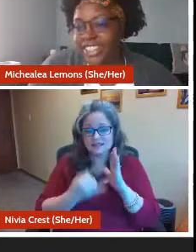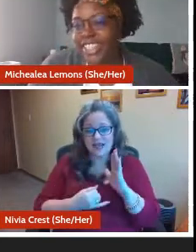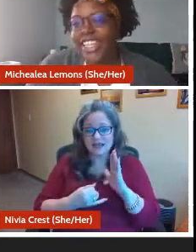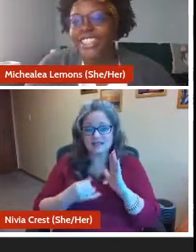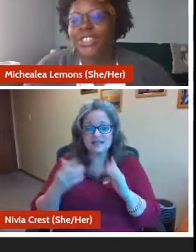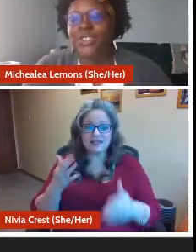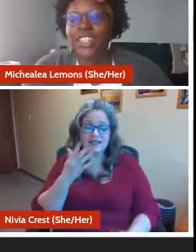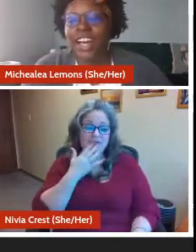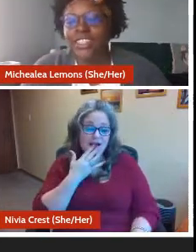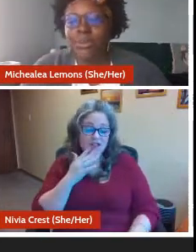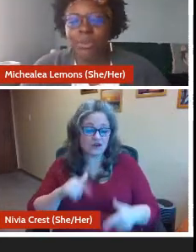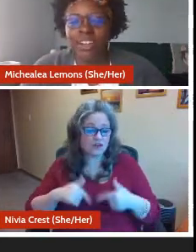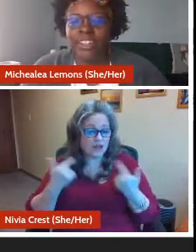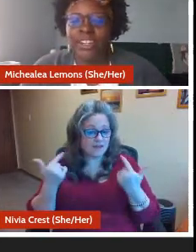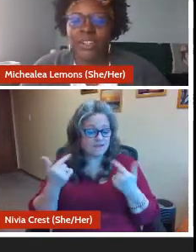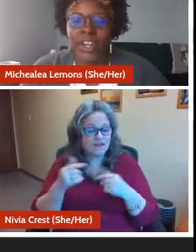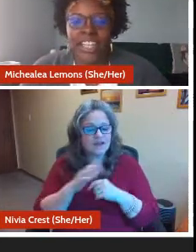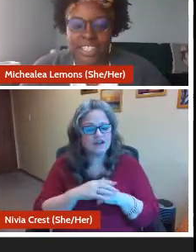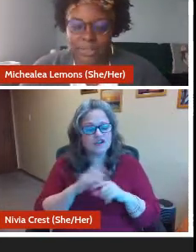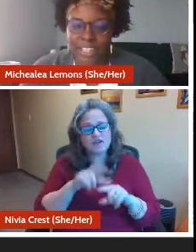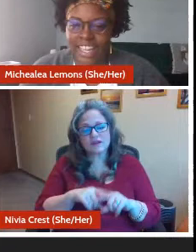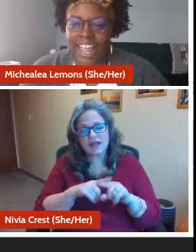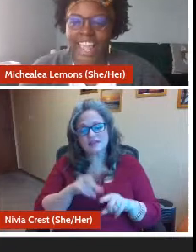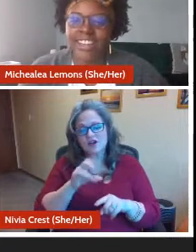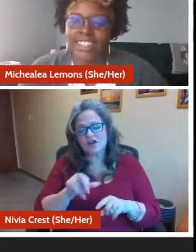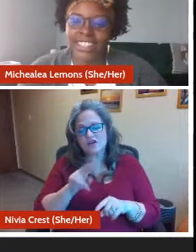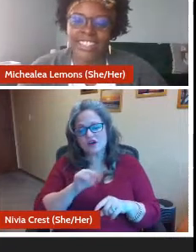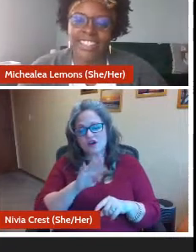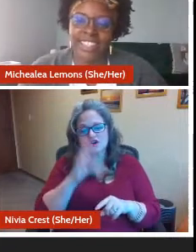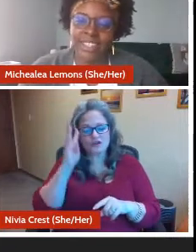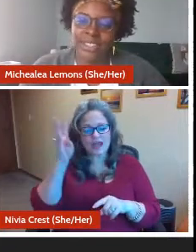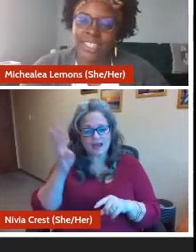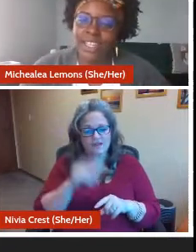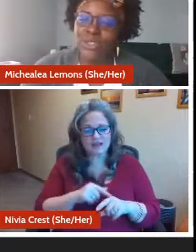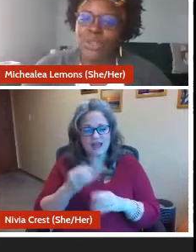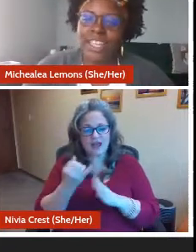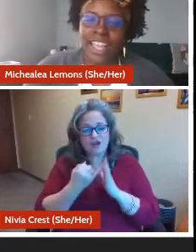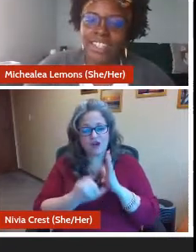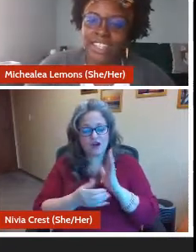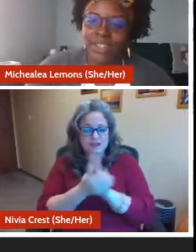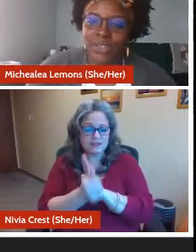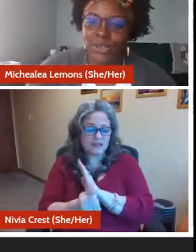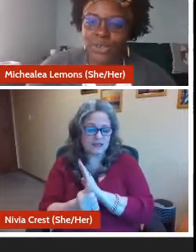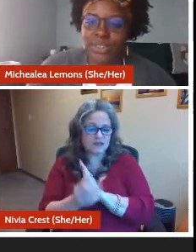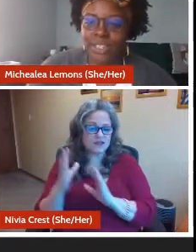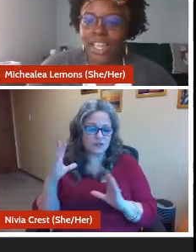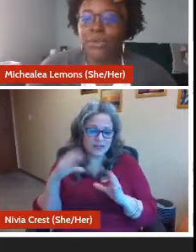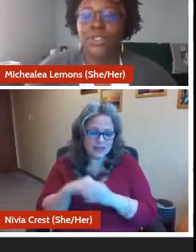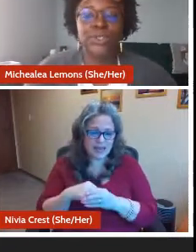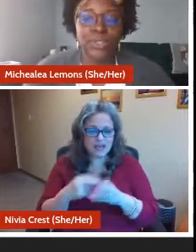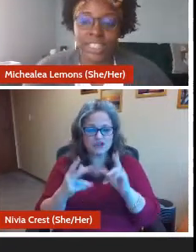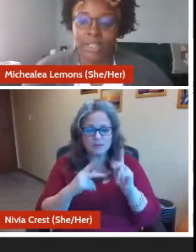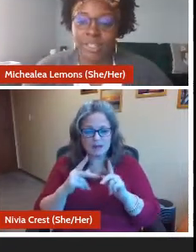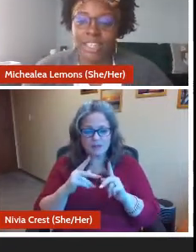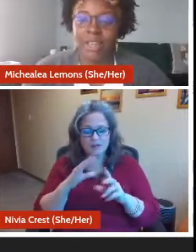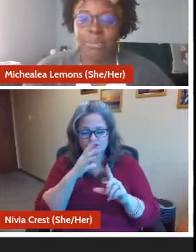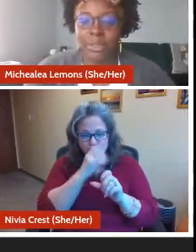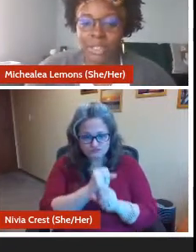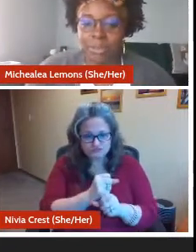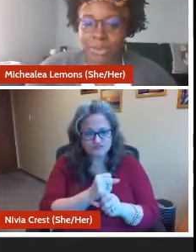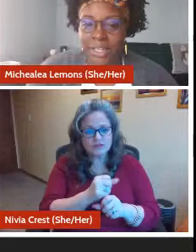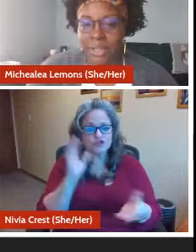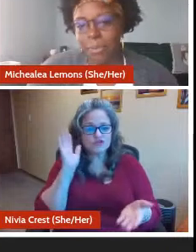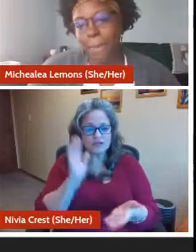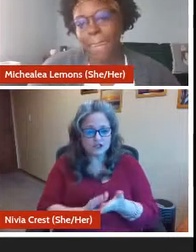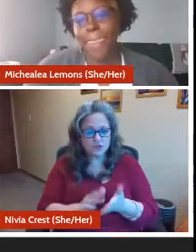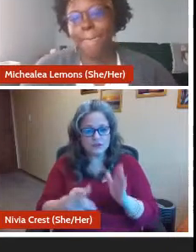and color, she relies upon her creativity and artistic skills to engage individuals, reduce stigma, and